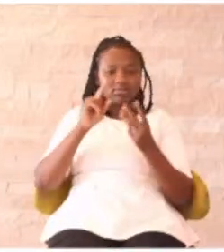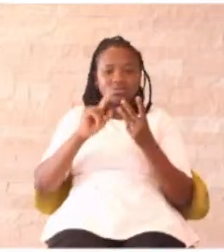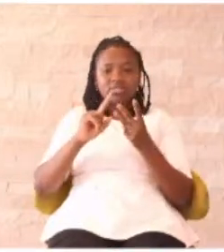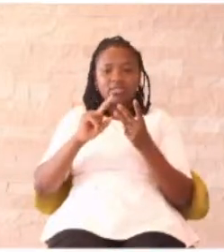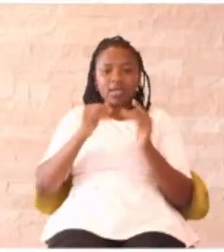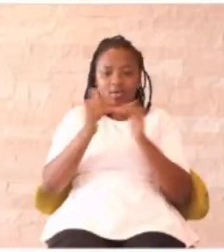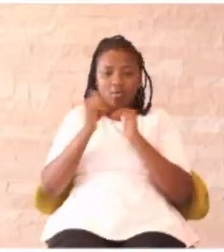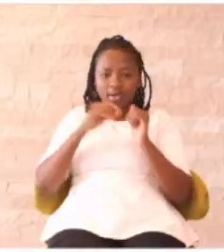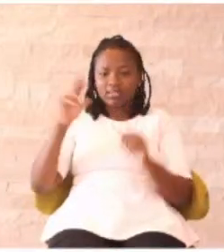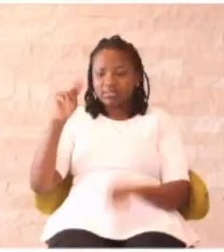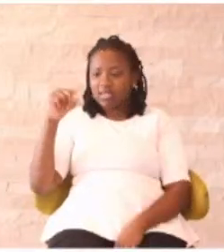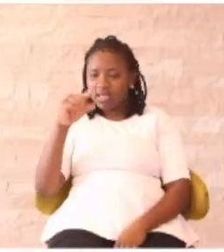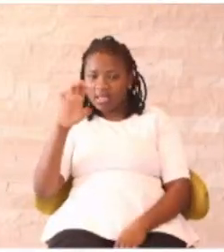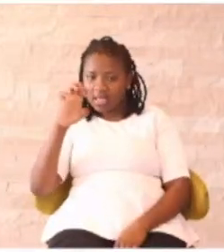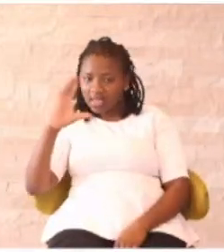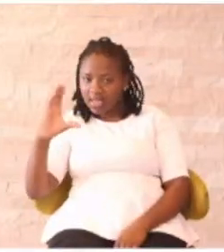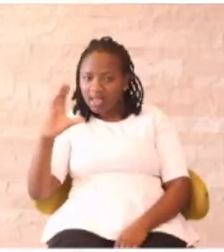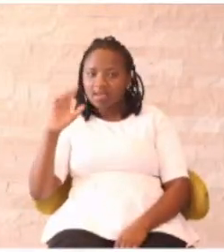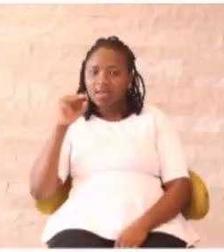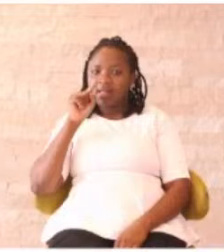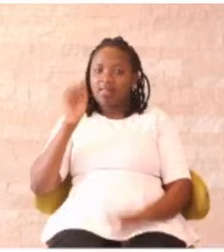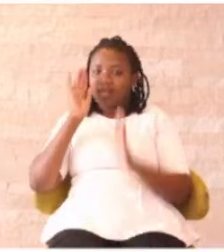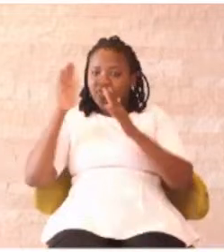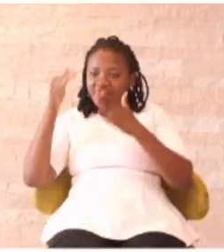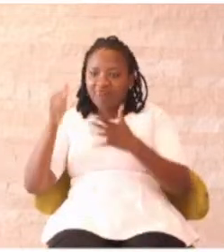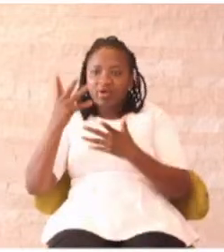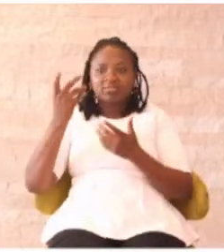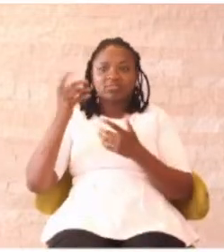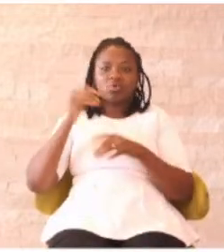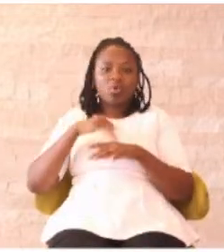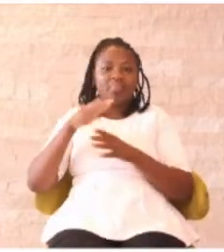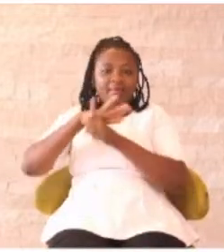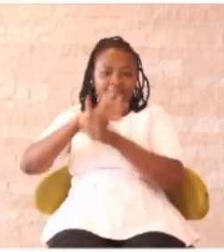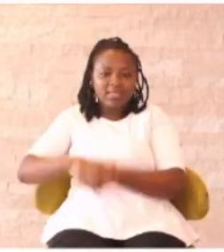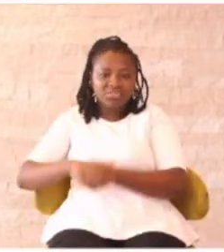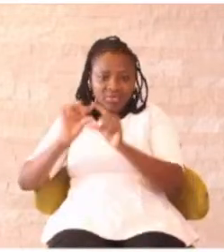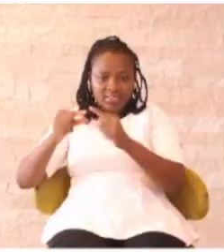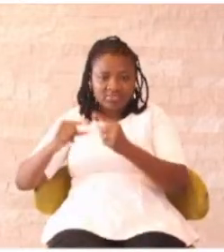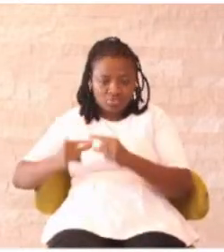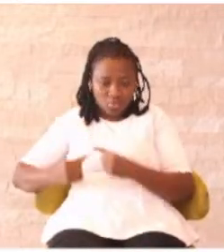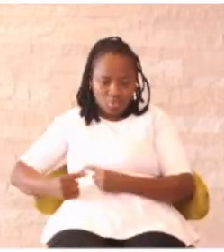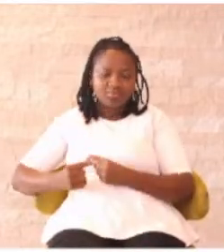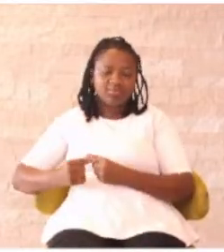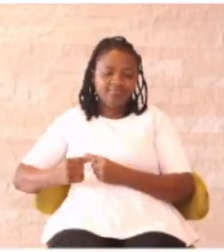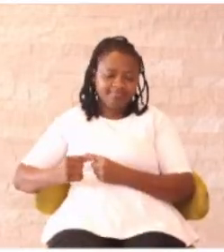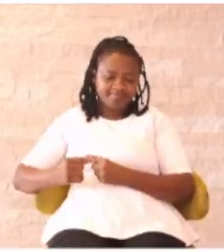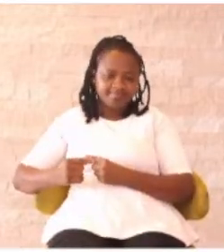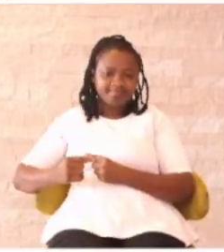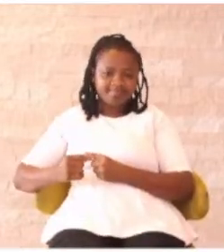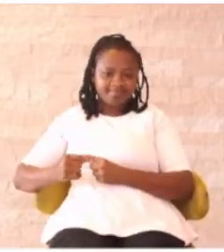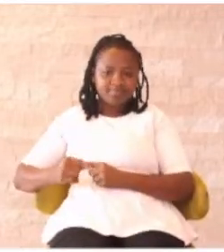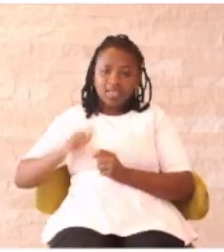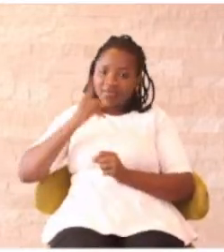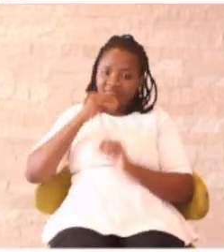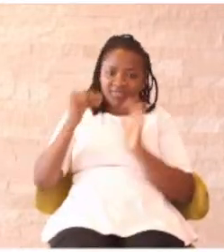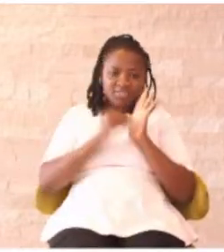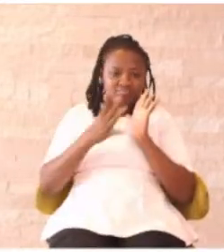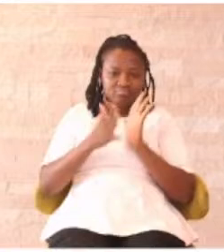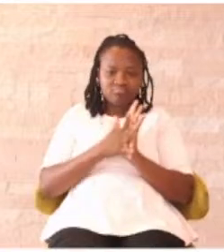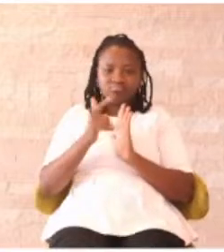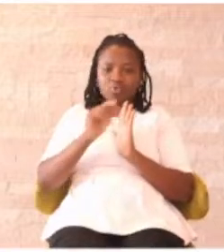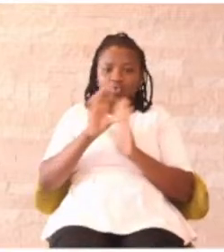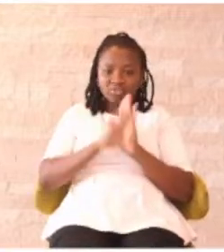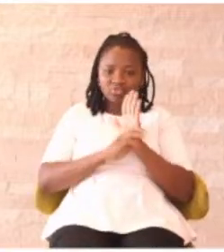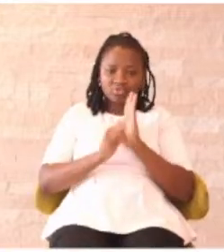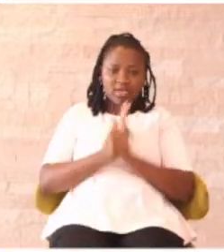Commission takes care of the marginalized groups, where we find, and it's in the Constitution, Article